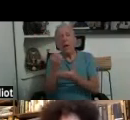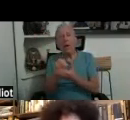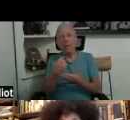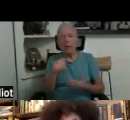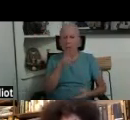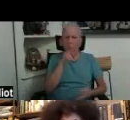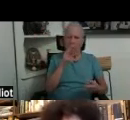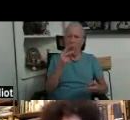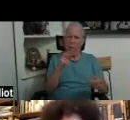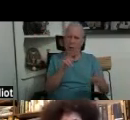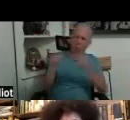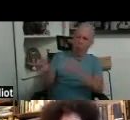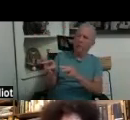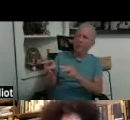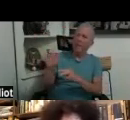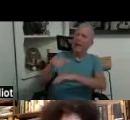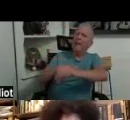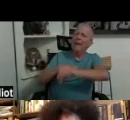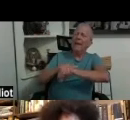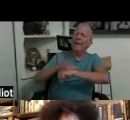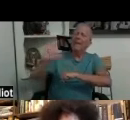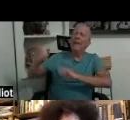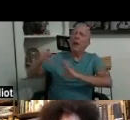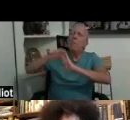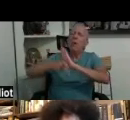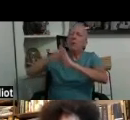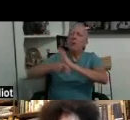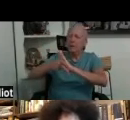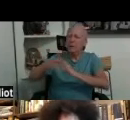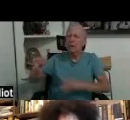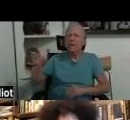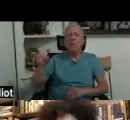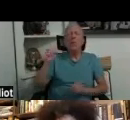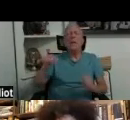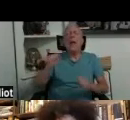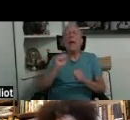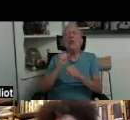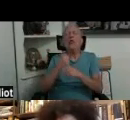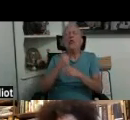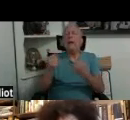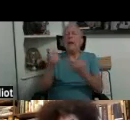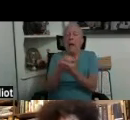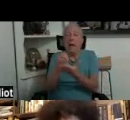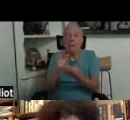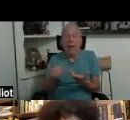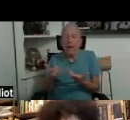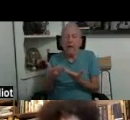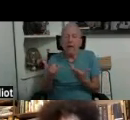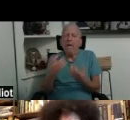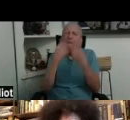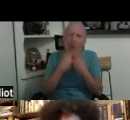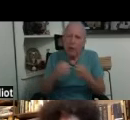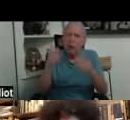Rochdale 7 guiding principles, we can create an economy that values people over profit. And the values